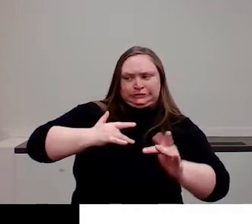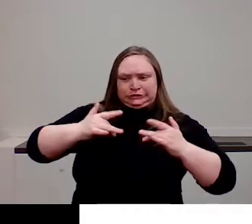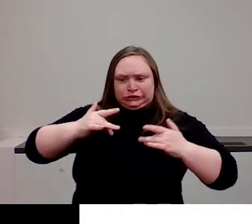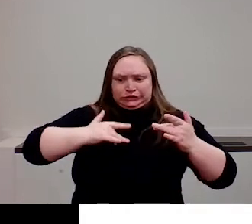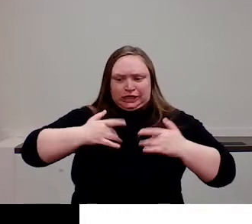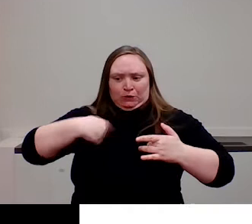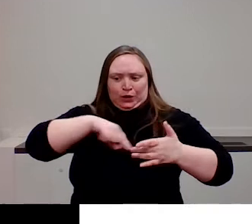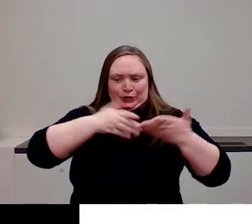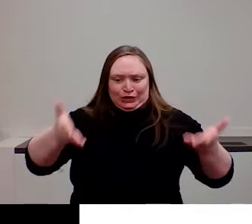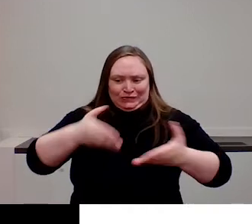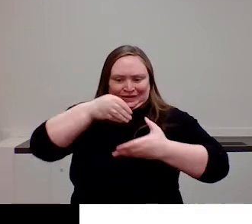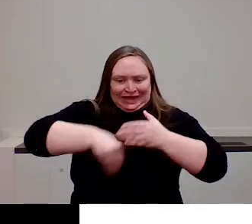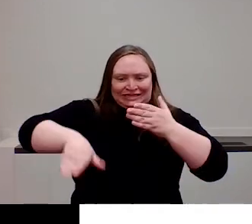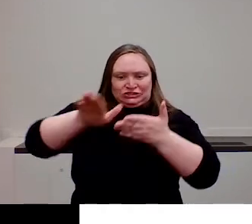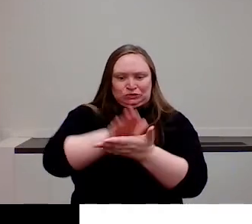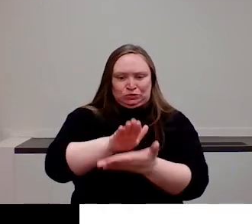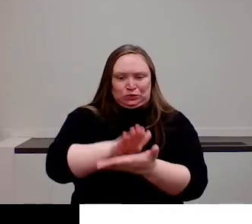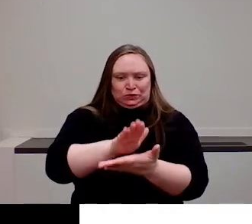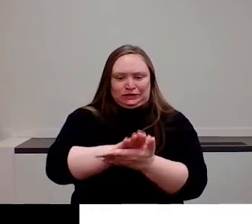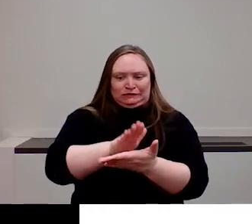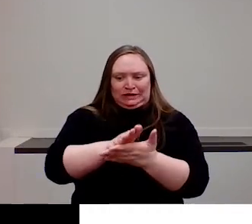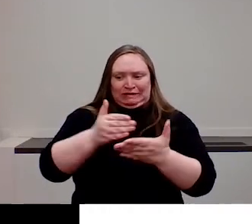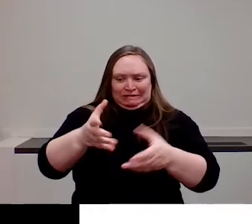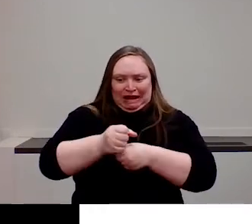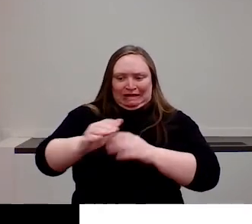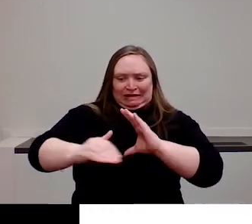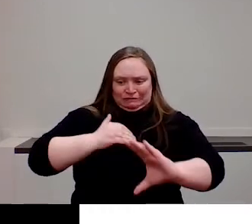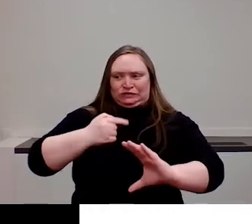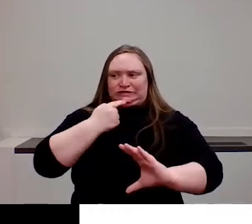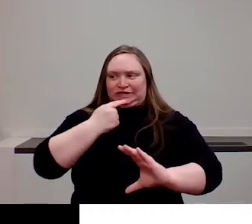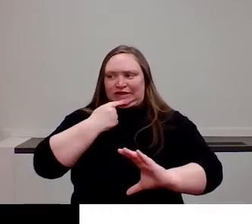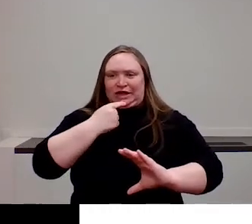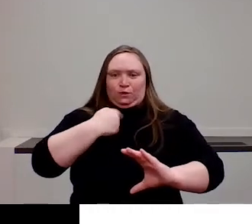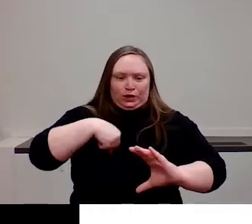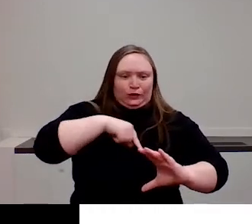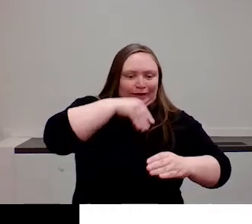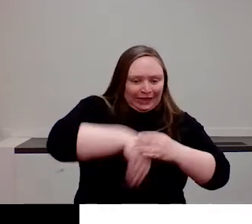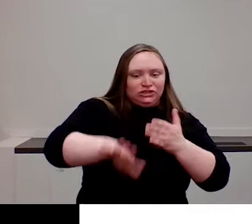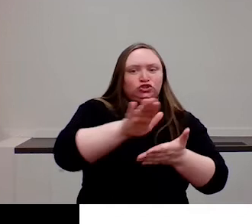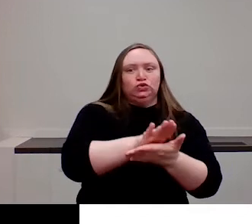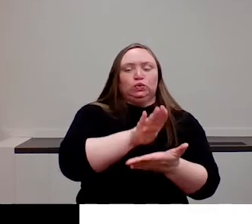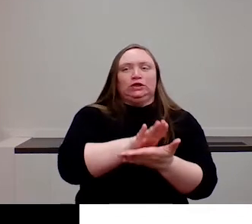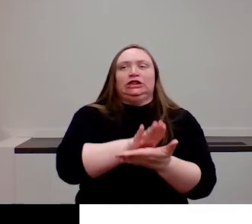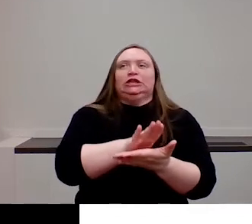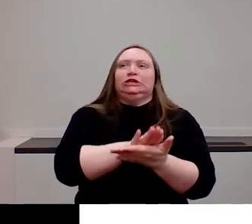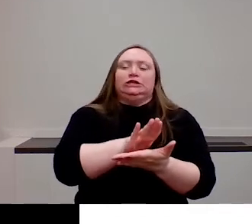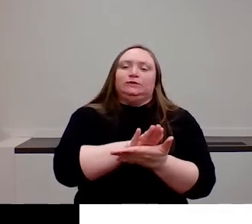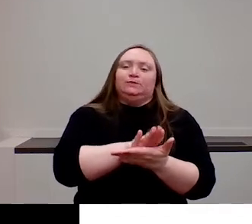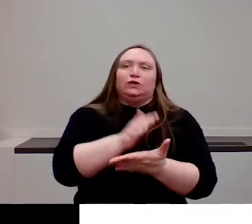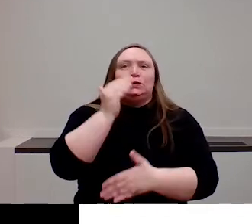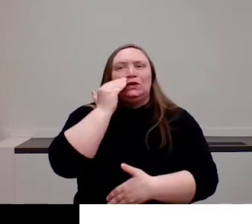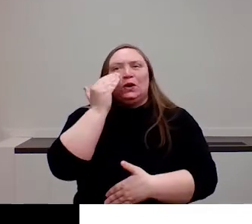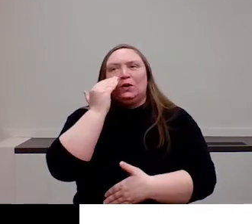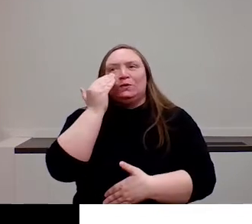in school. And when we weren't back in school, we got very concerned emails that we weren't back in school. And there's sort